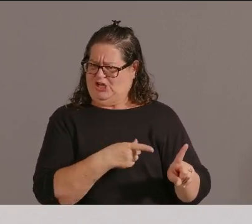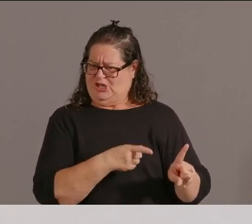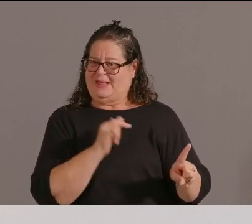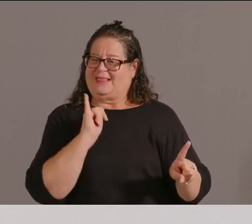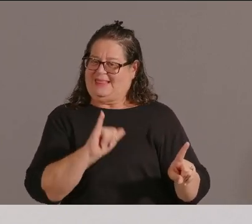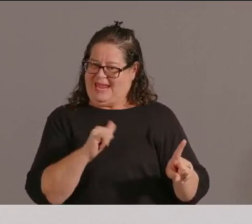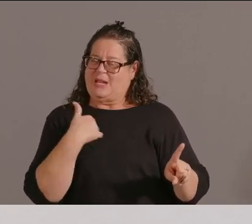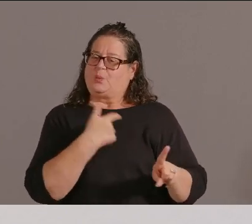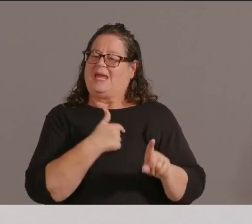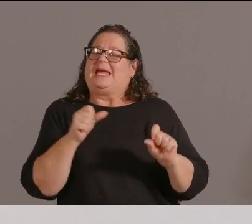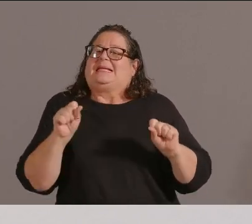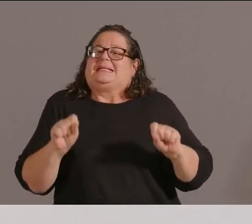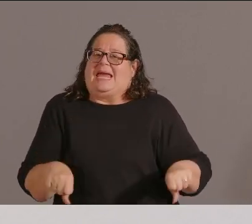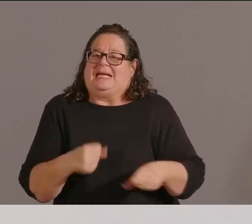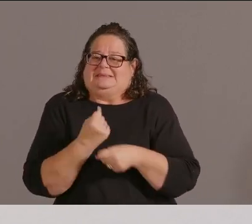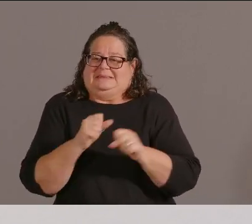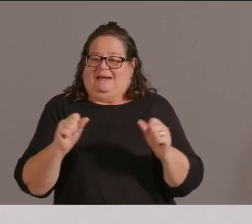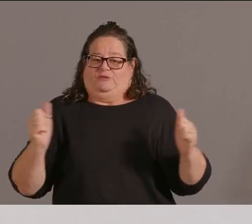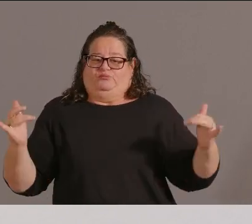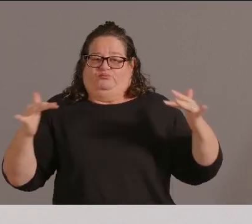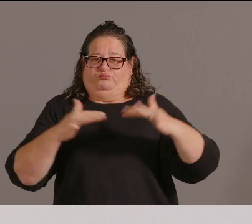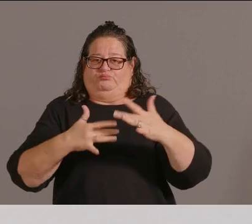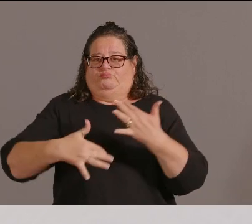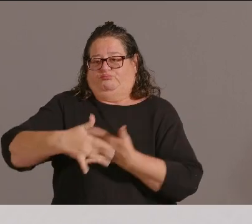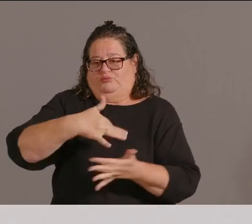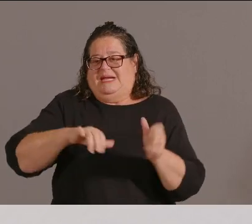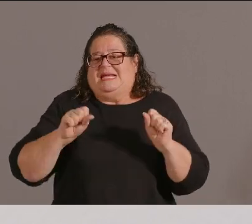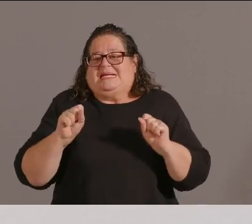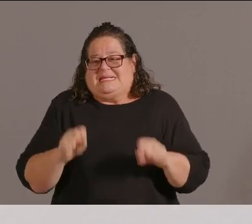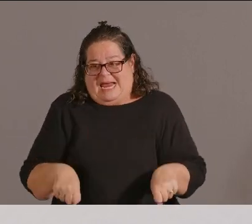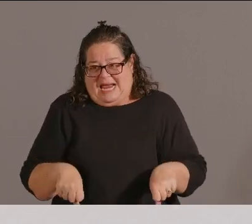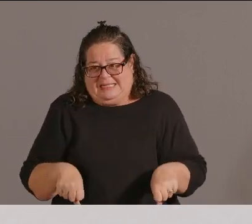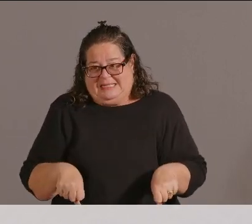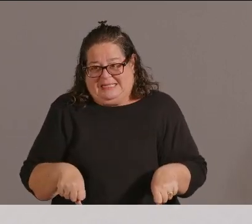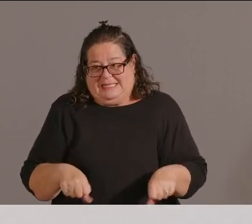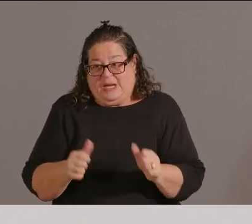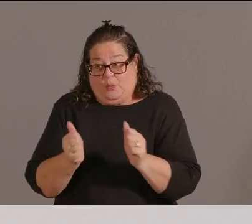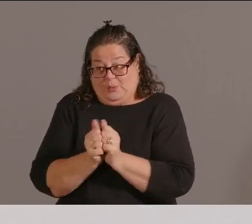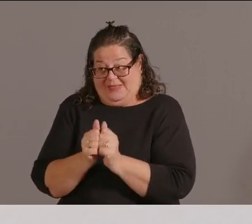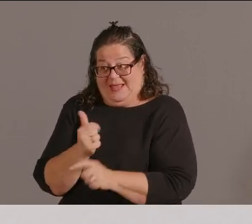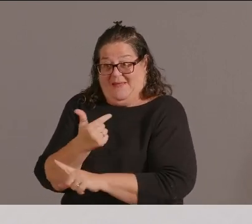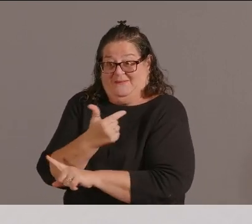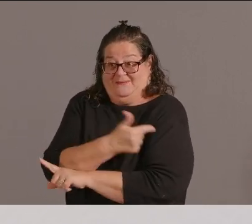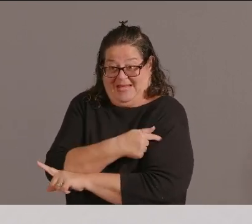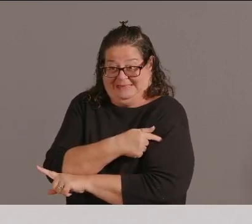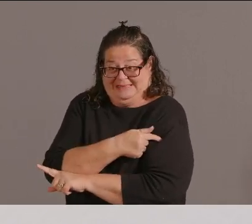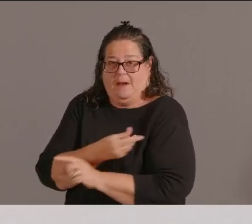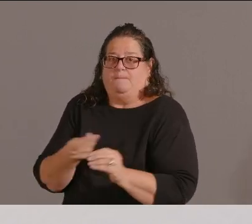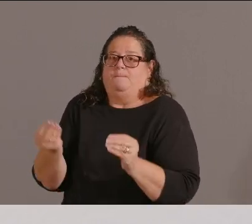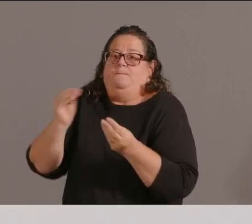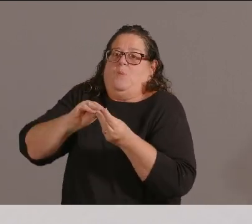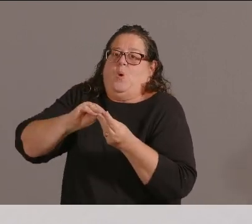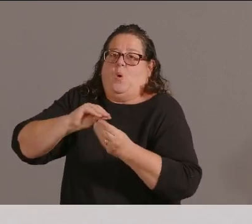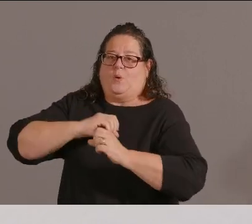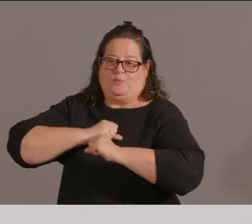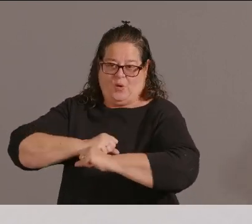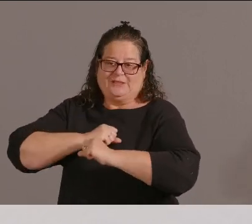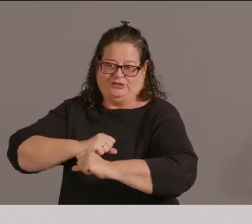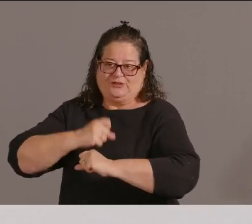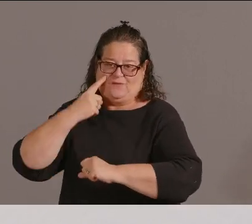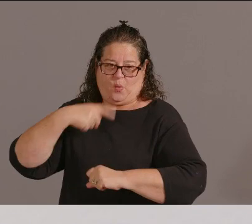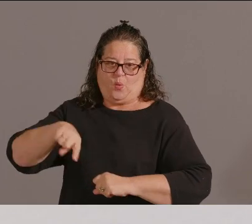safely. Vaccine is one more element that's going to protect those most at risk. I wish I had a